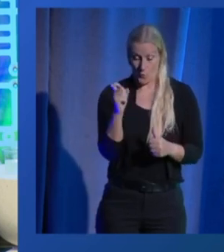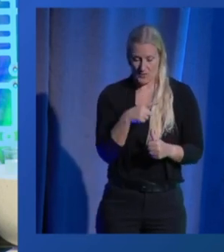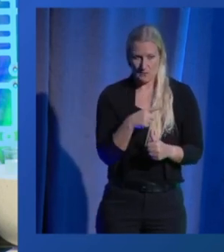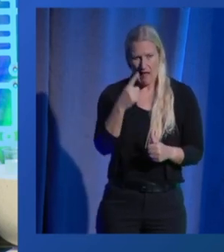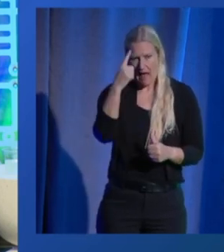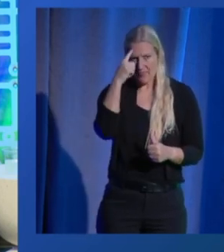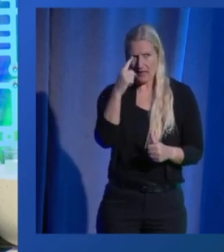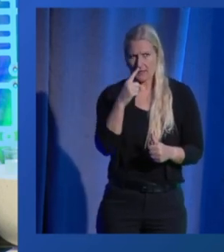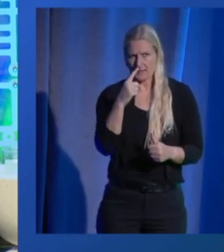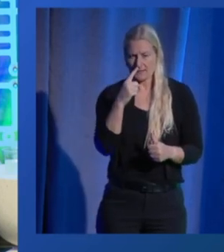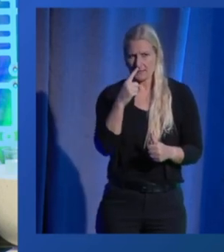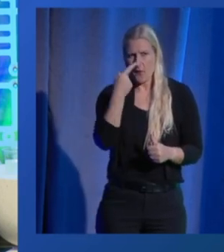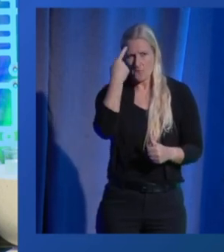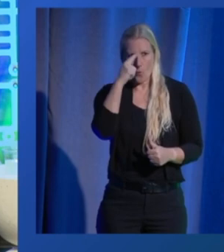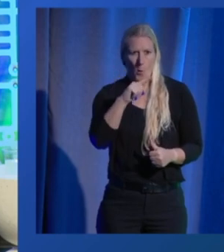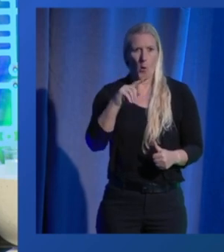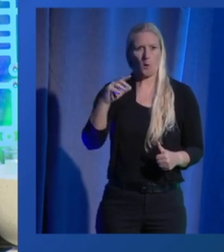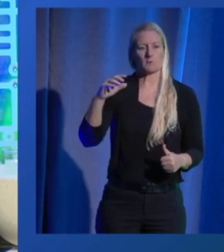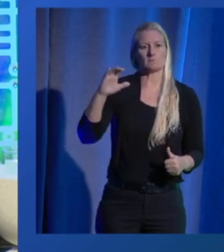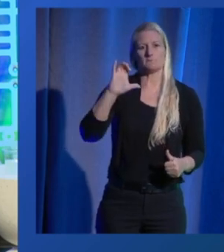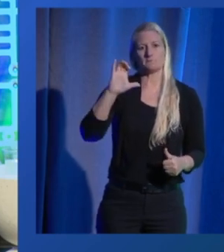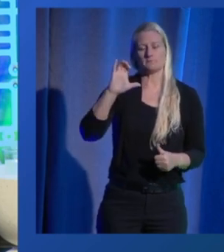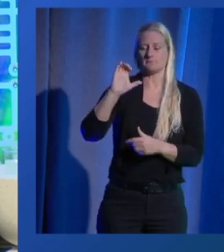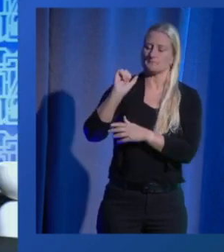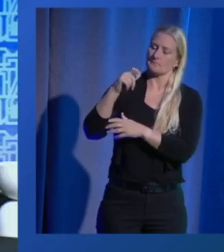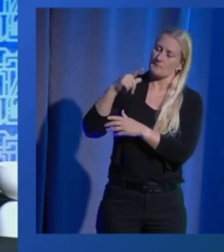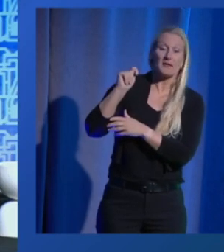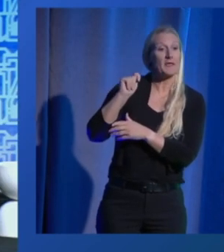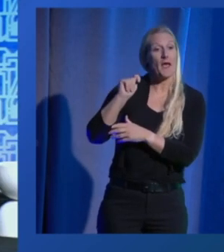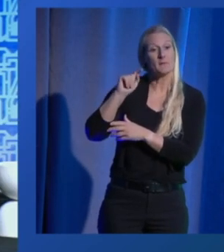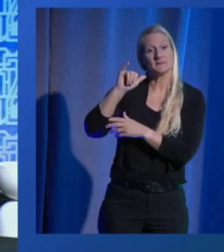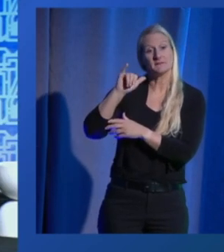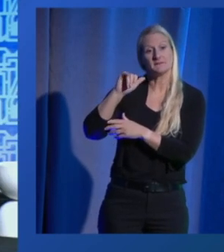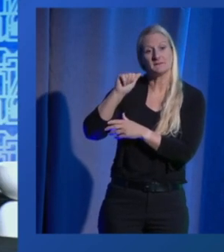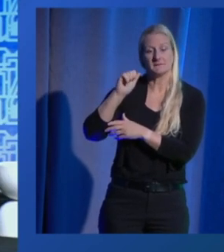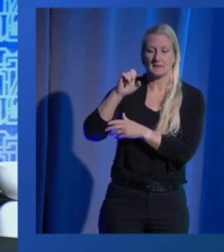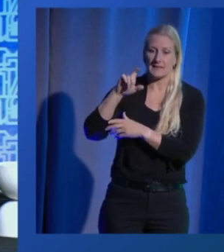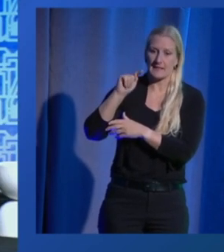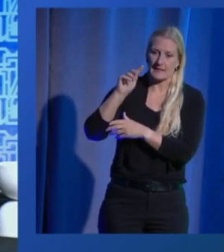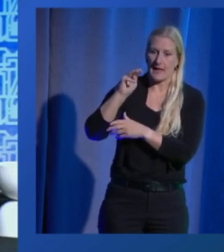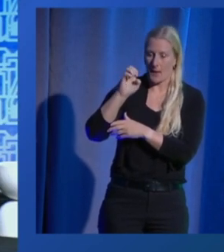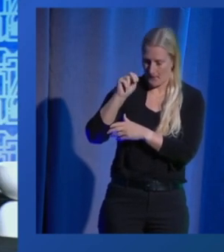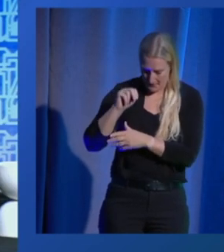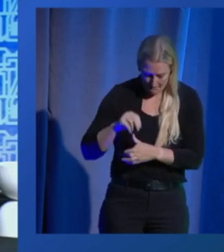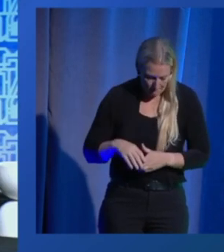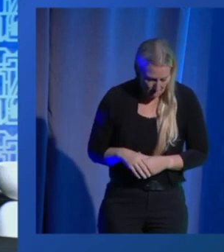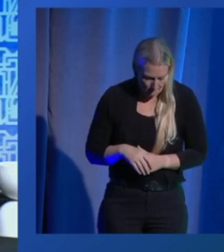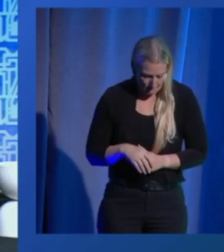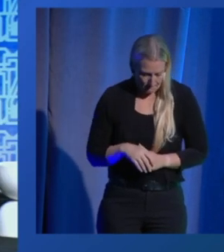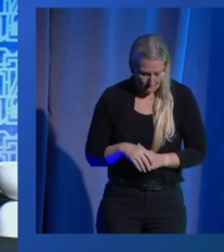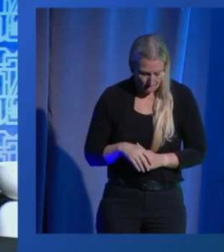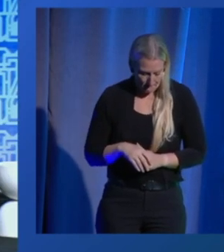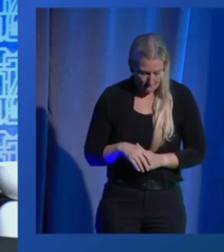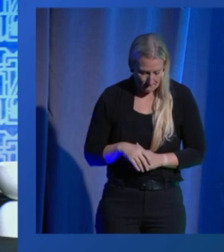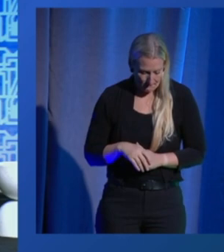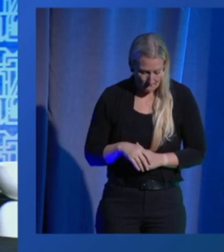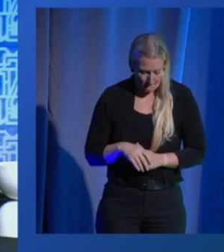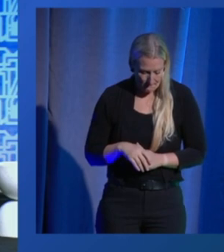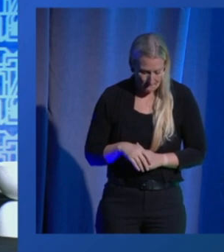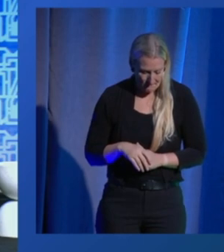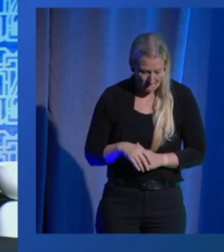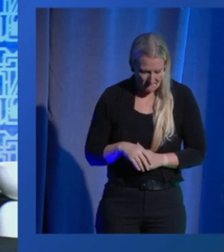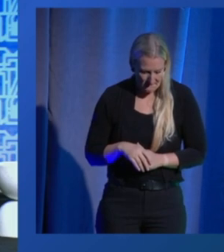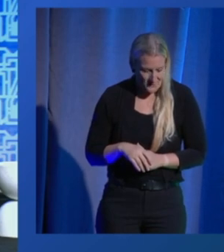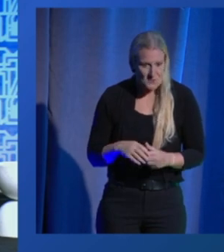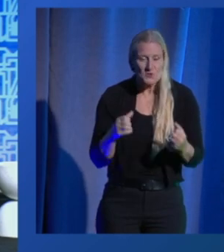directed for Captain yatan um and really can you um tell us there's so